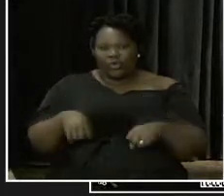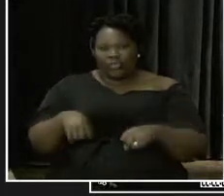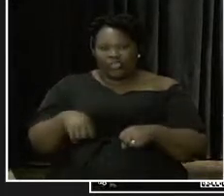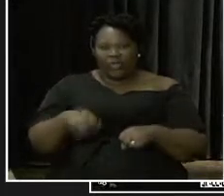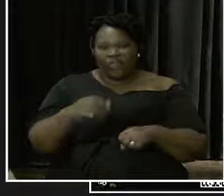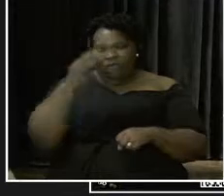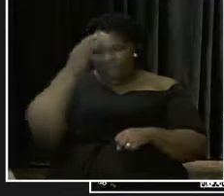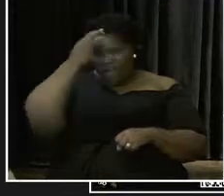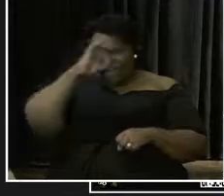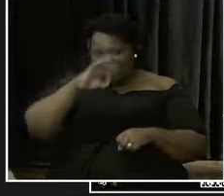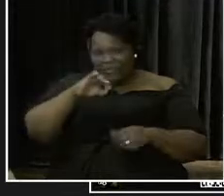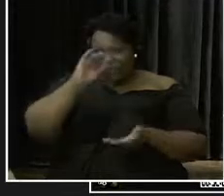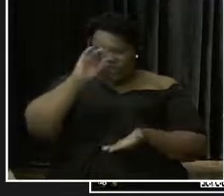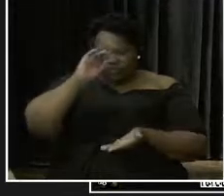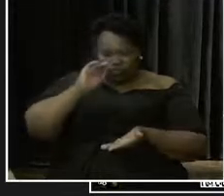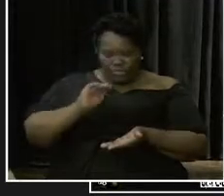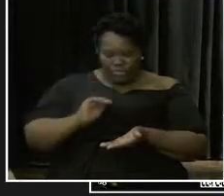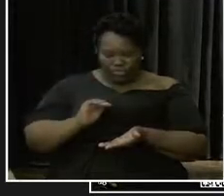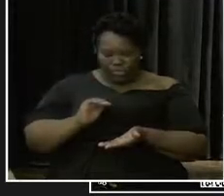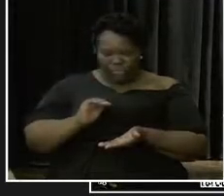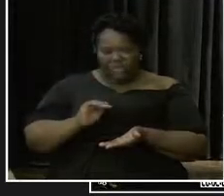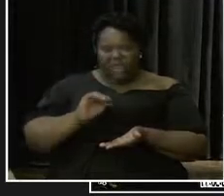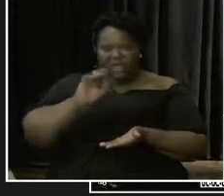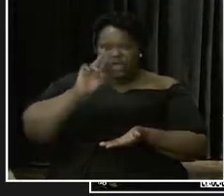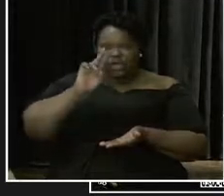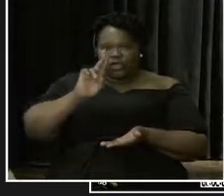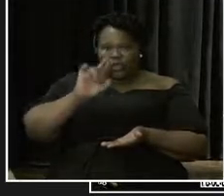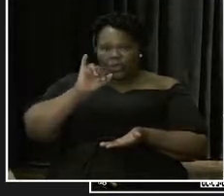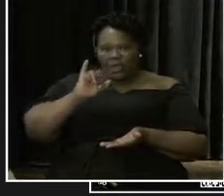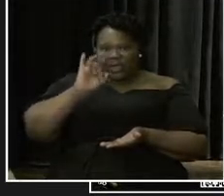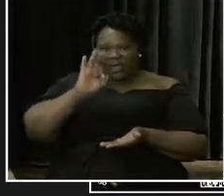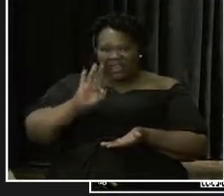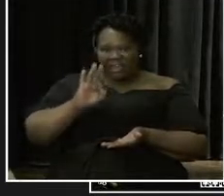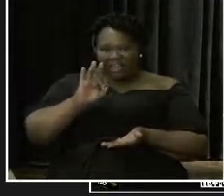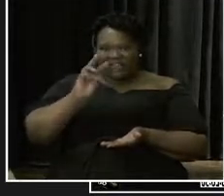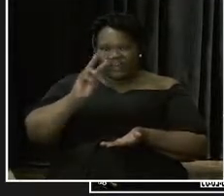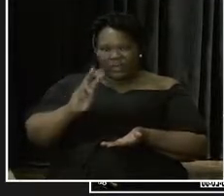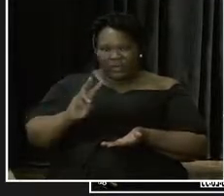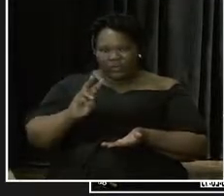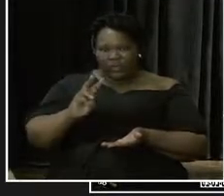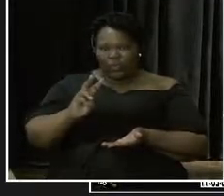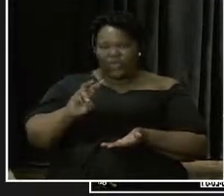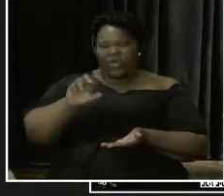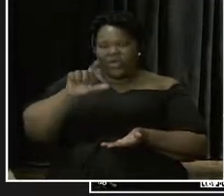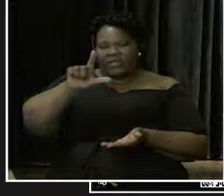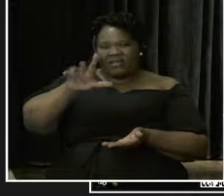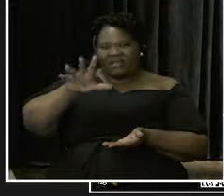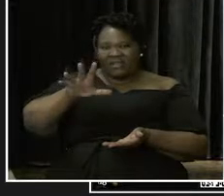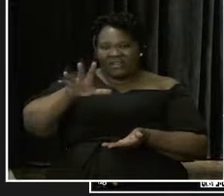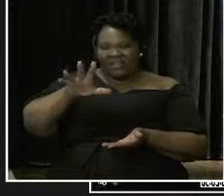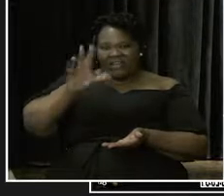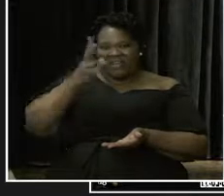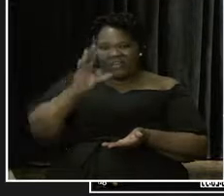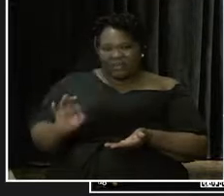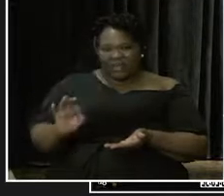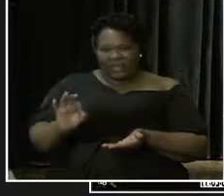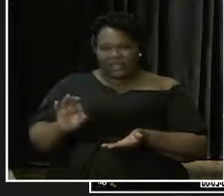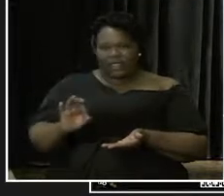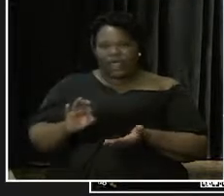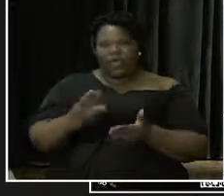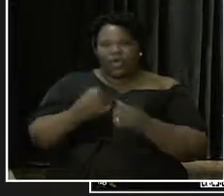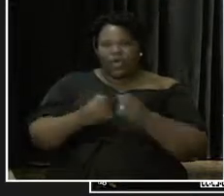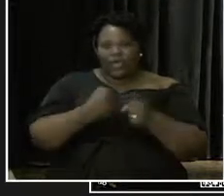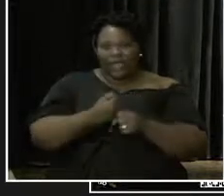for government to reduce the UIFW by 75% by 2025.